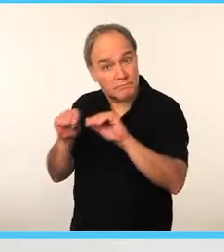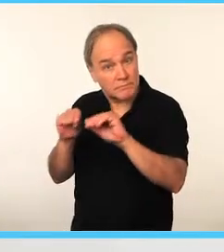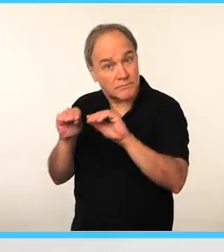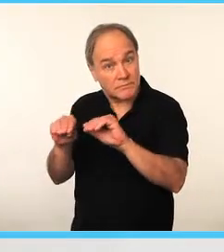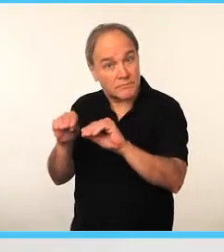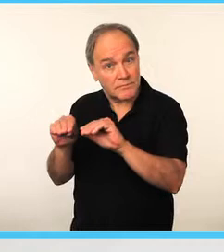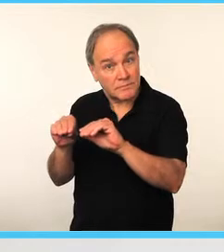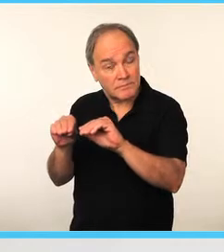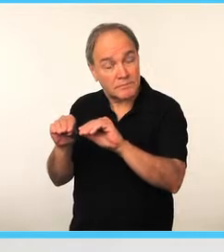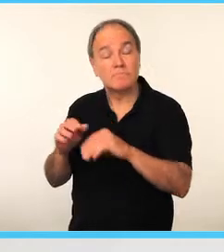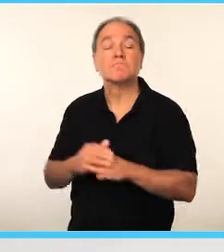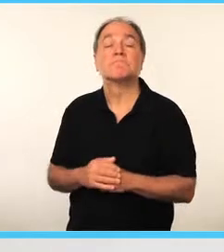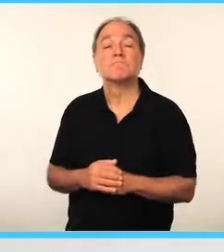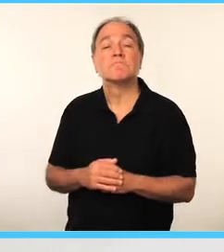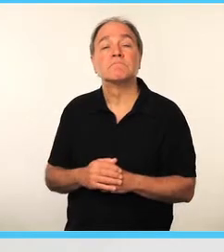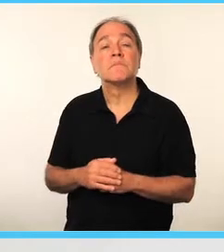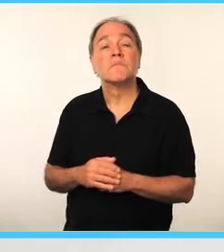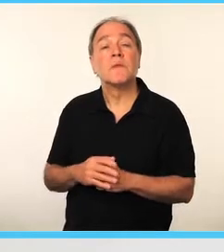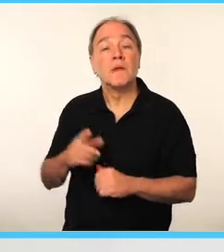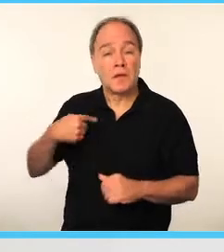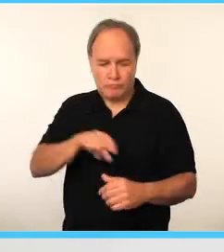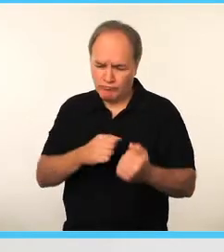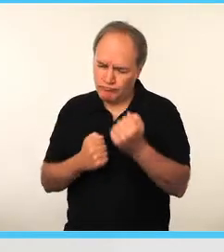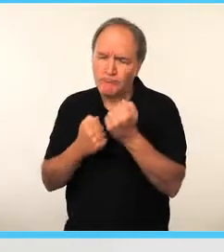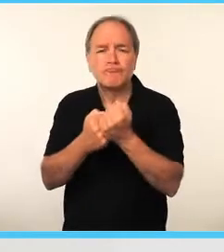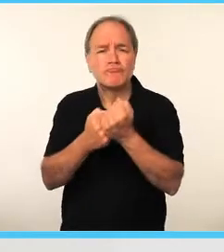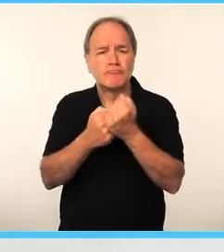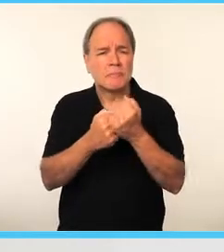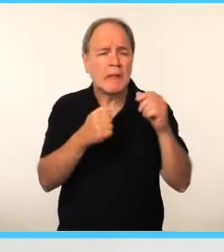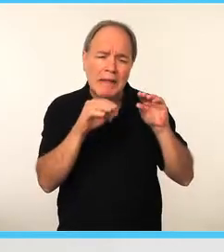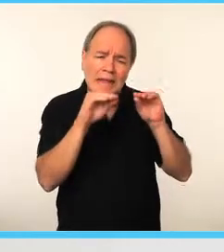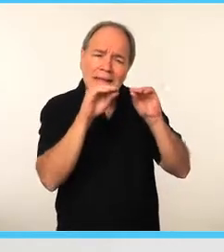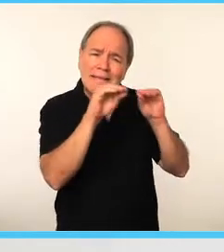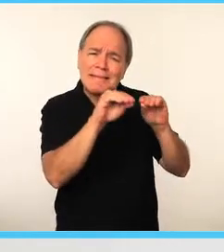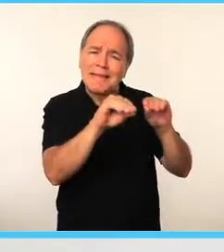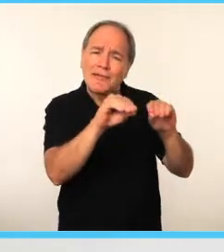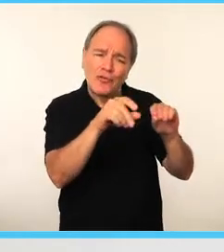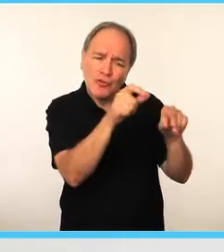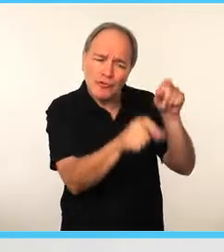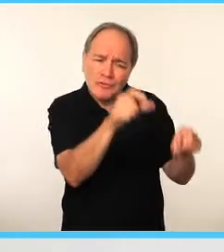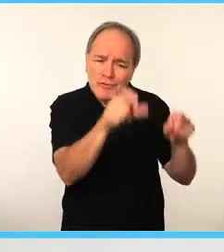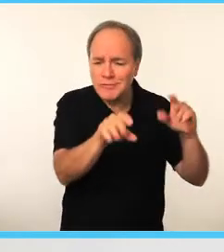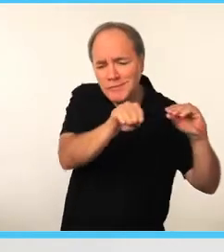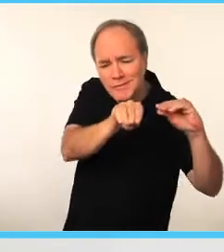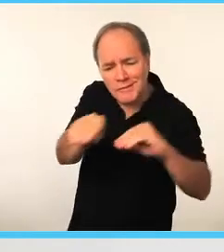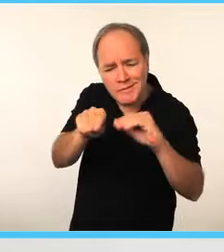In education, we have supported the Code of Ethics for Teachers,